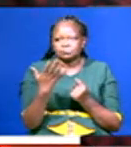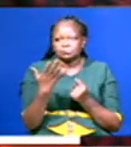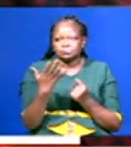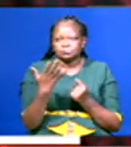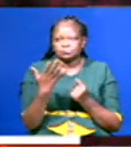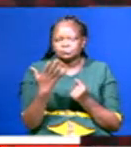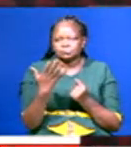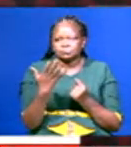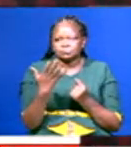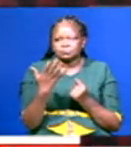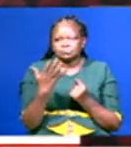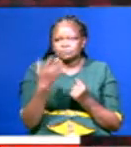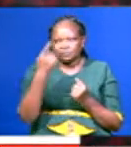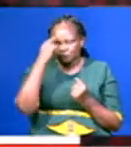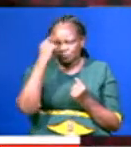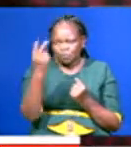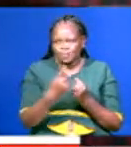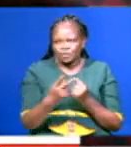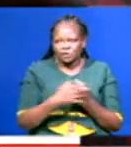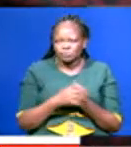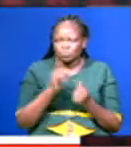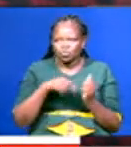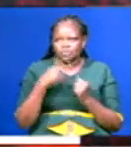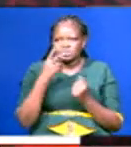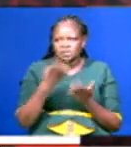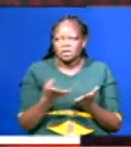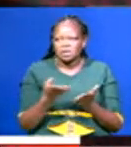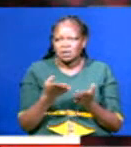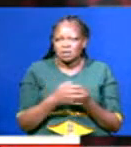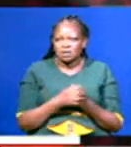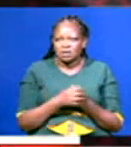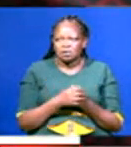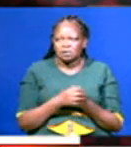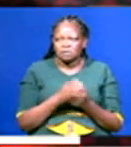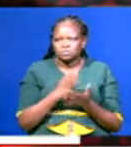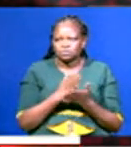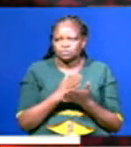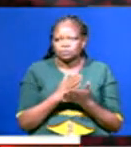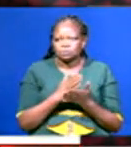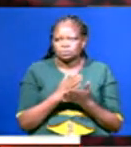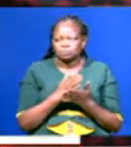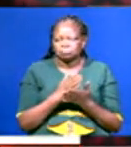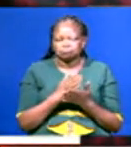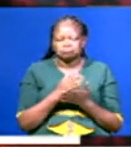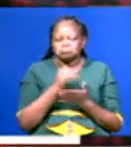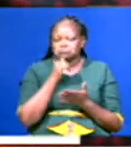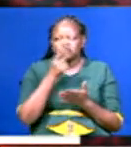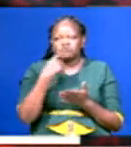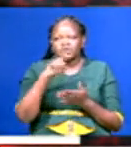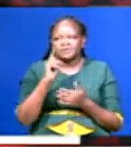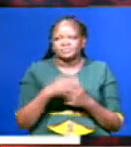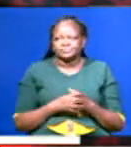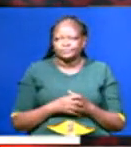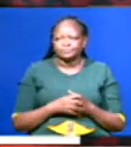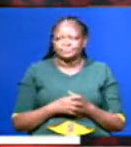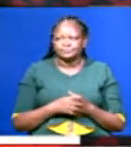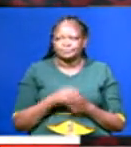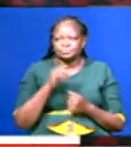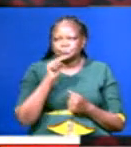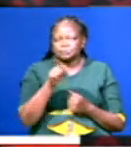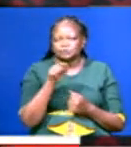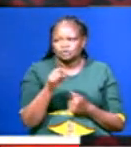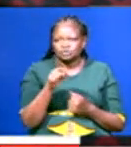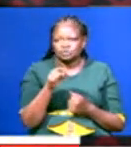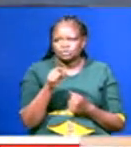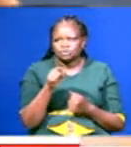15.5 for the two. What we see here really cannot be justified. This is what it